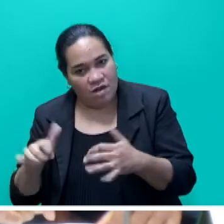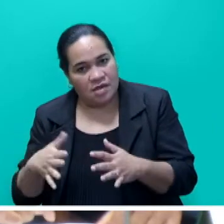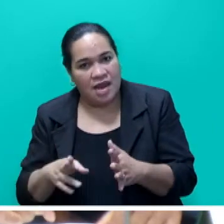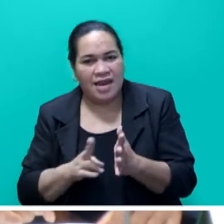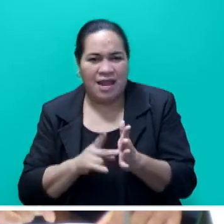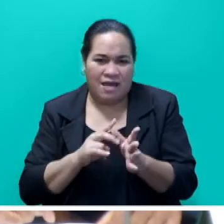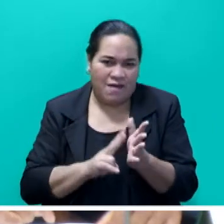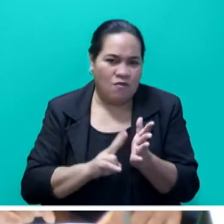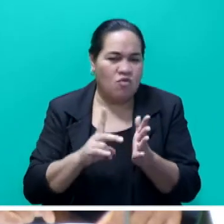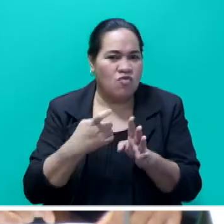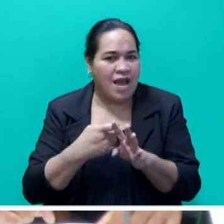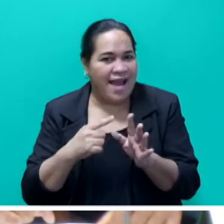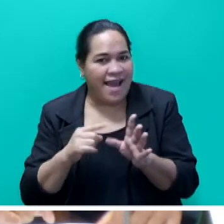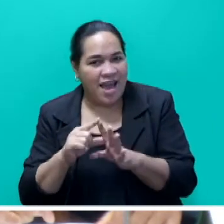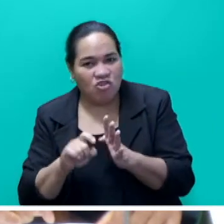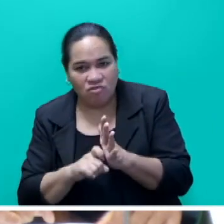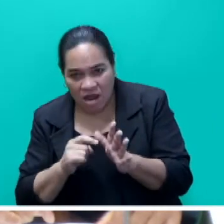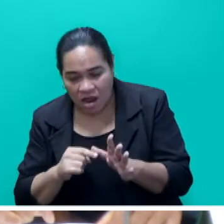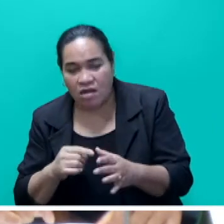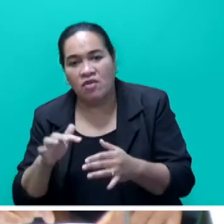Nambukandra, we completed